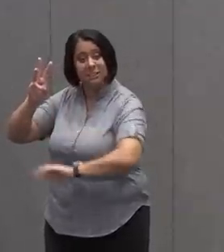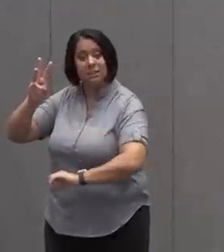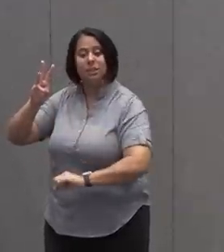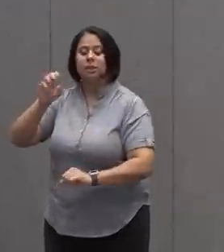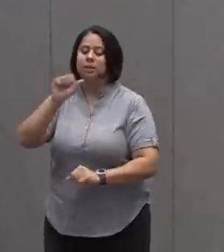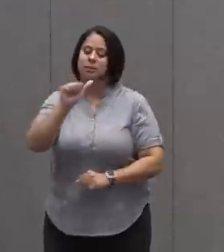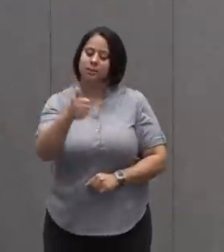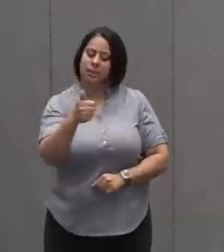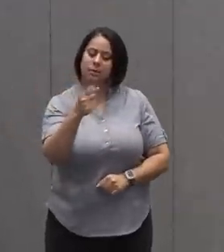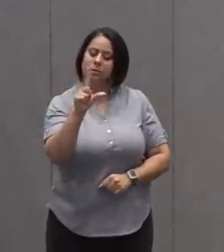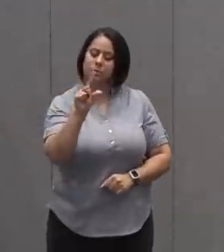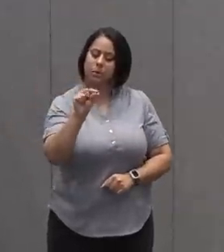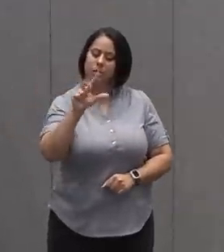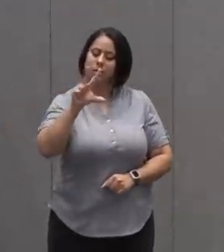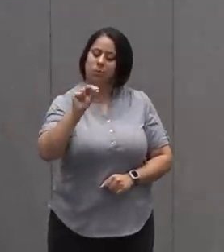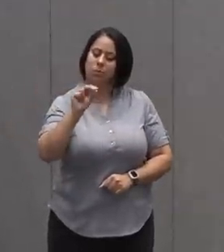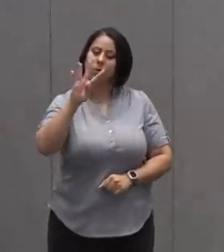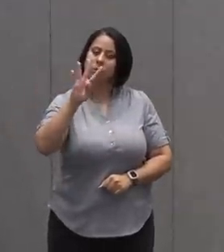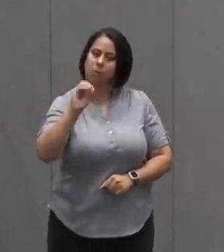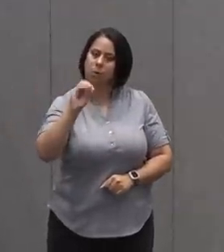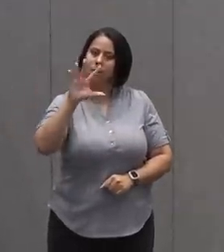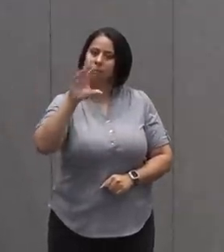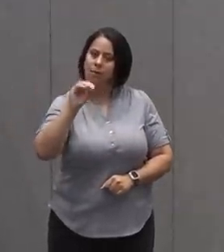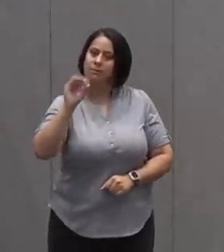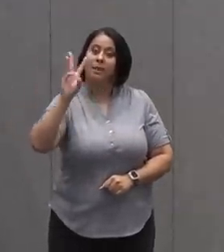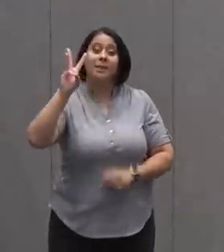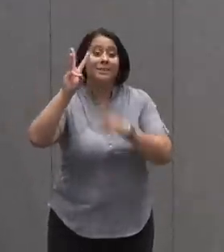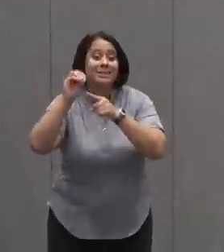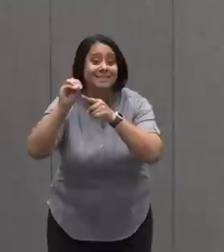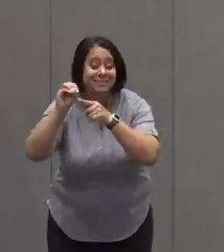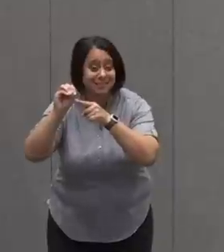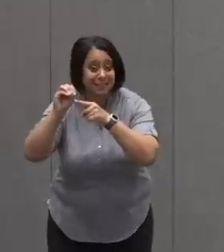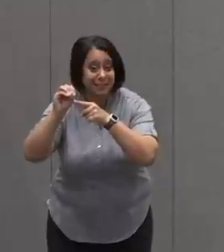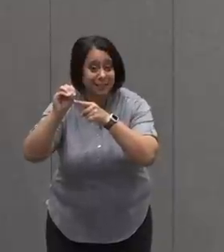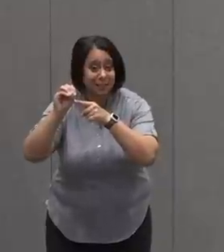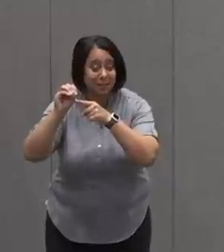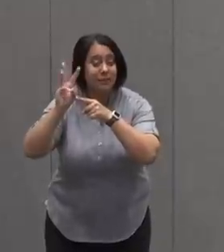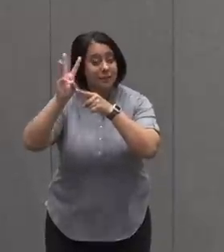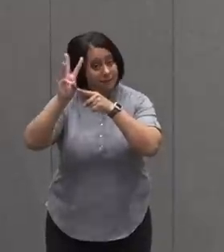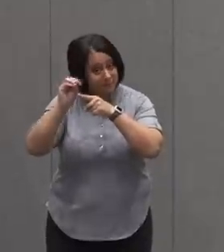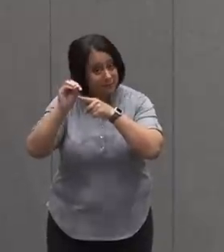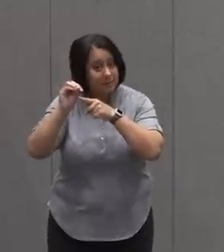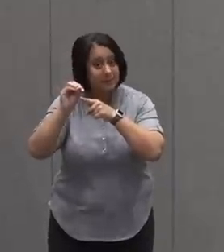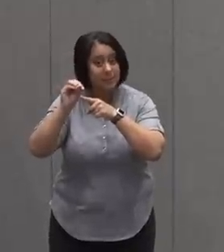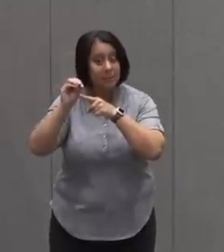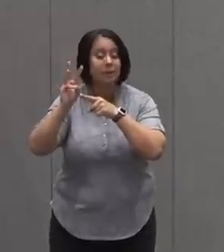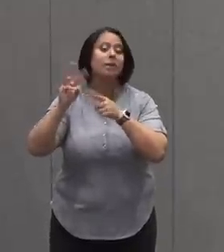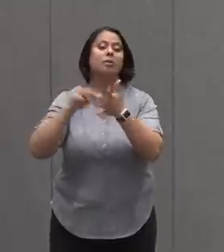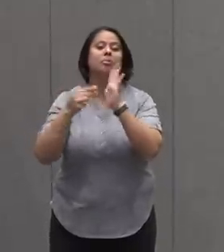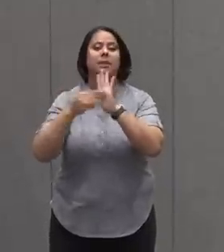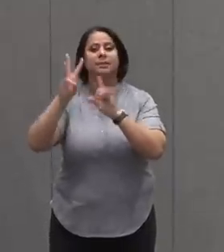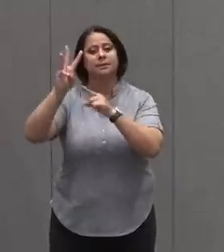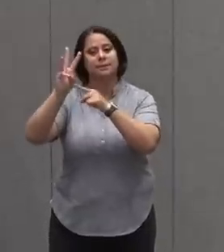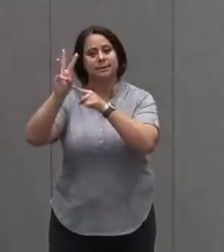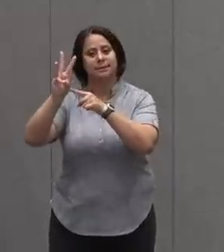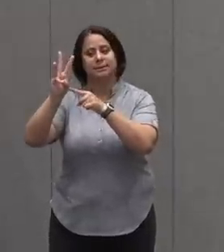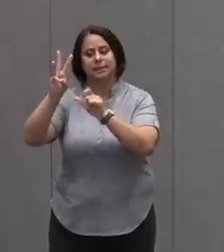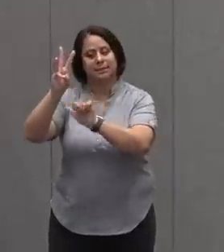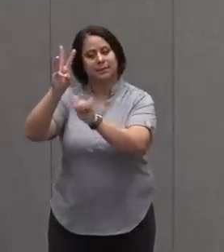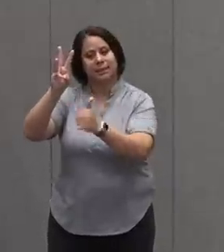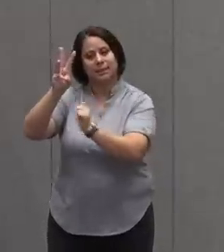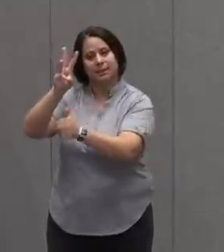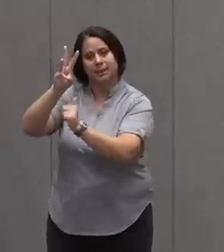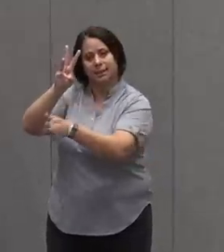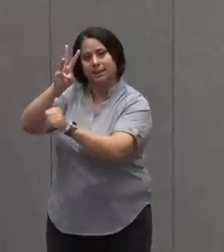30, 40, 50, 60. And we know that that word, that 610, that says